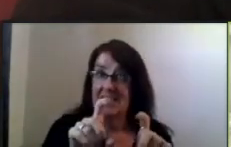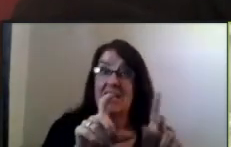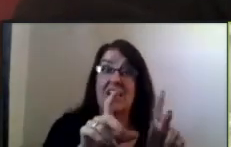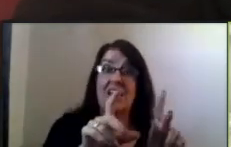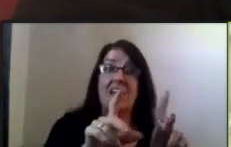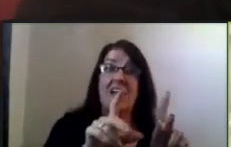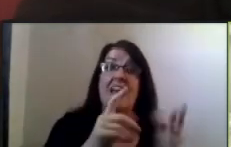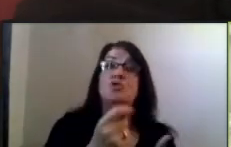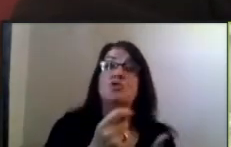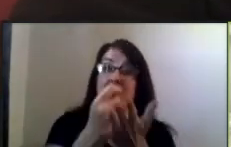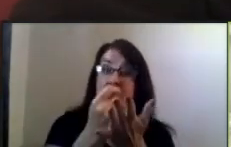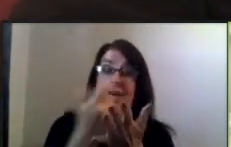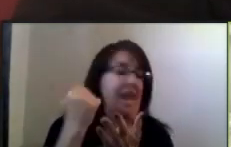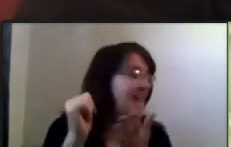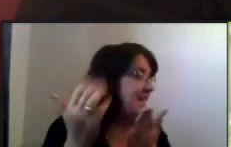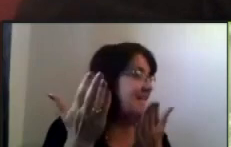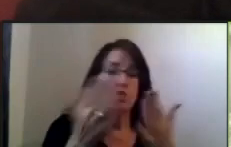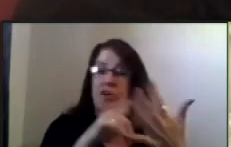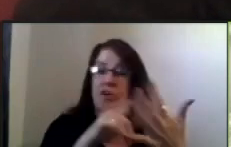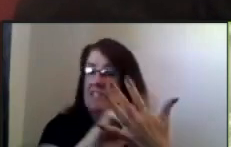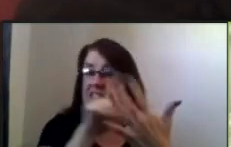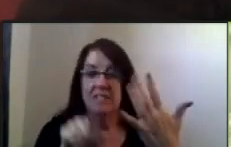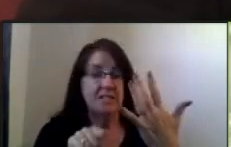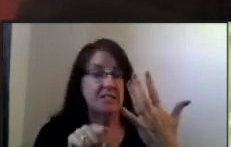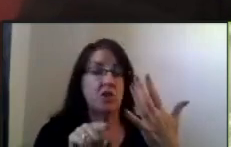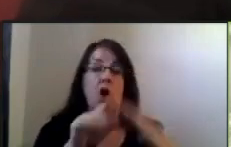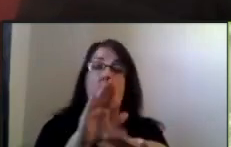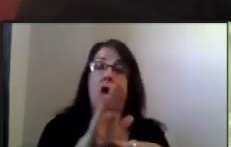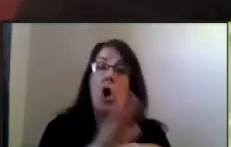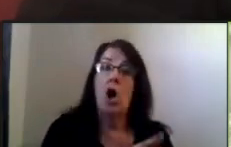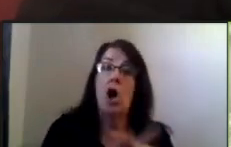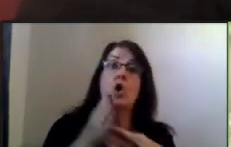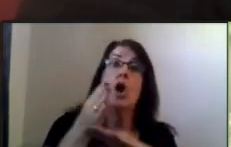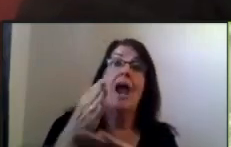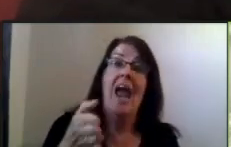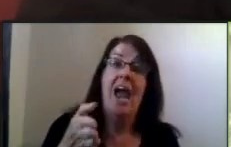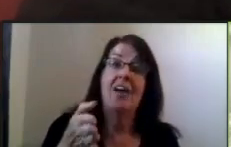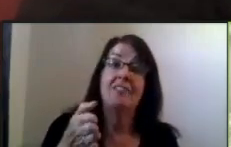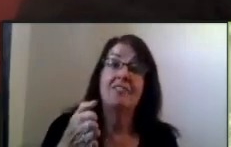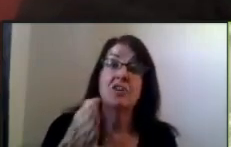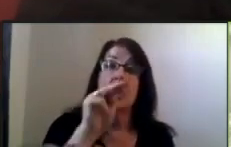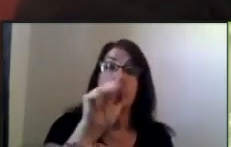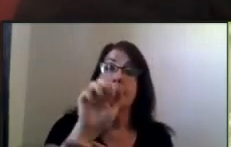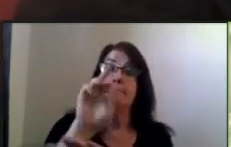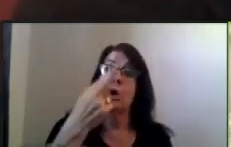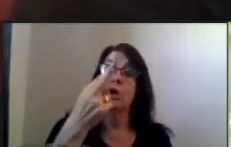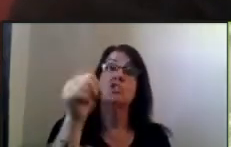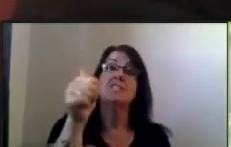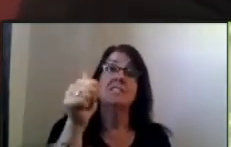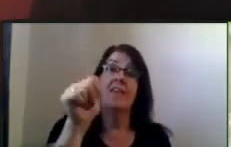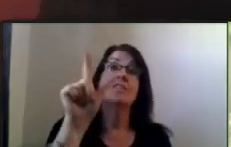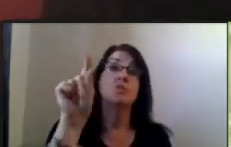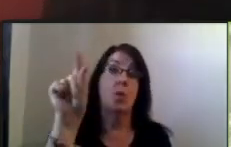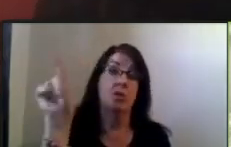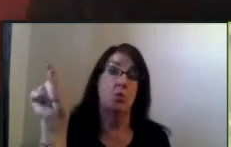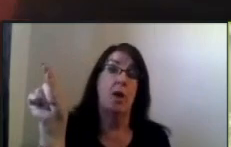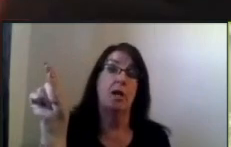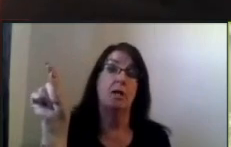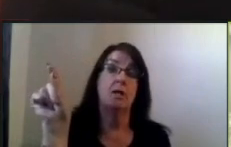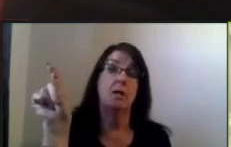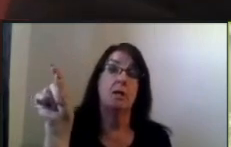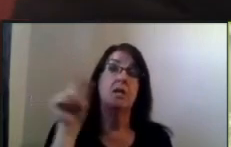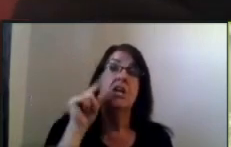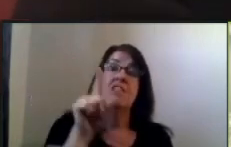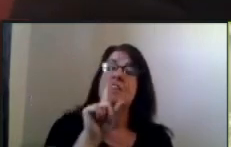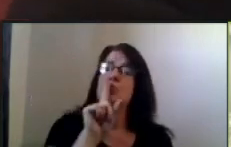will include any services on or after March 10th, 2020. So this was